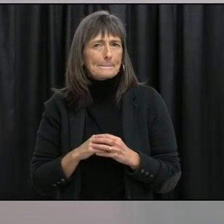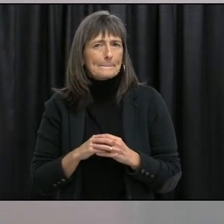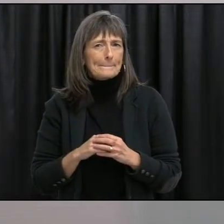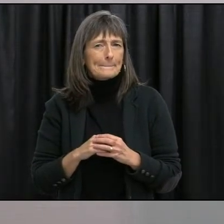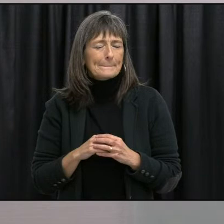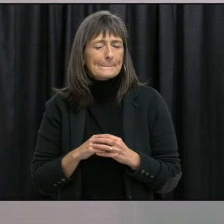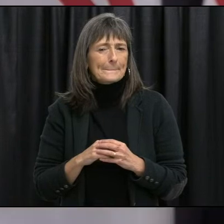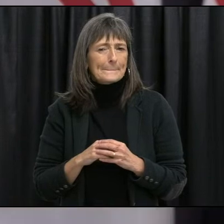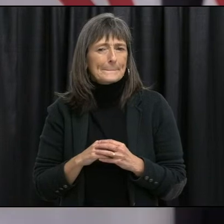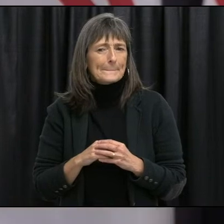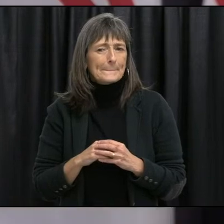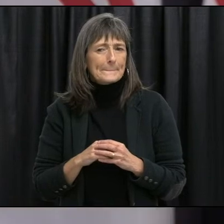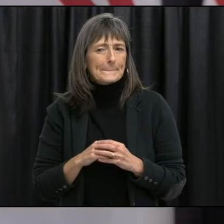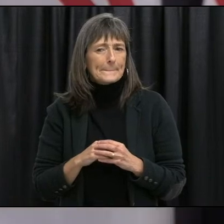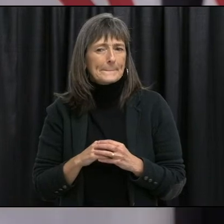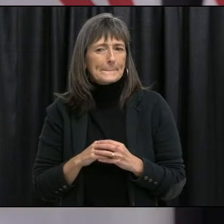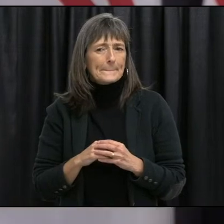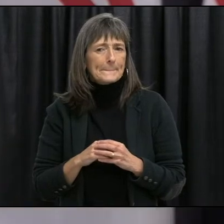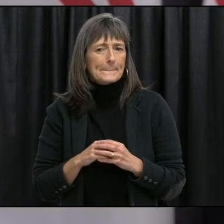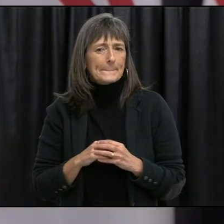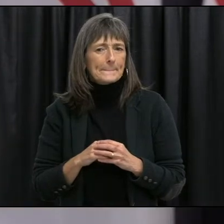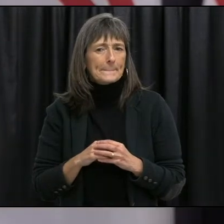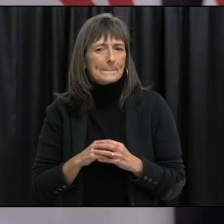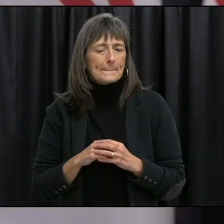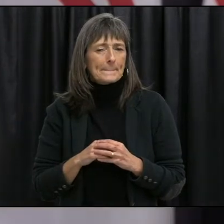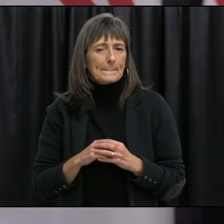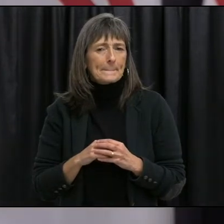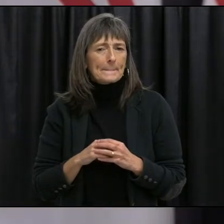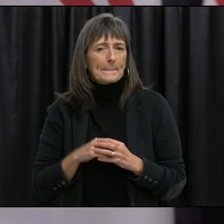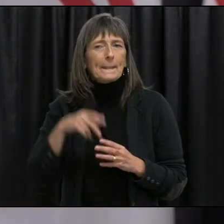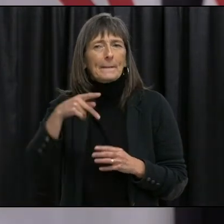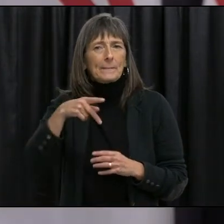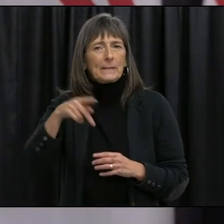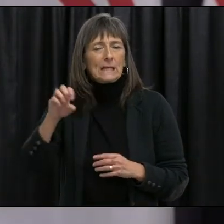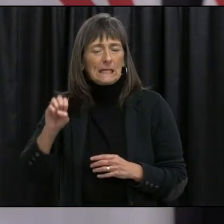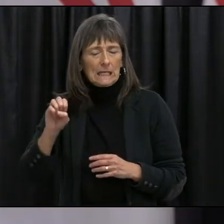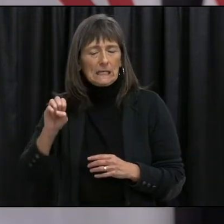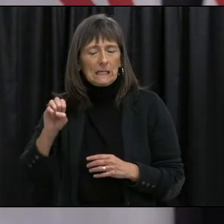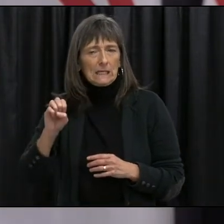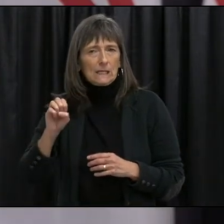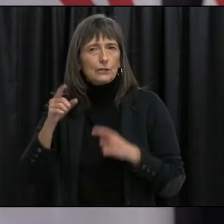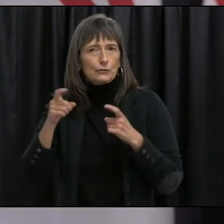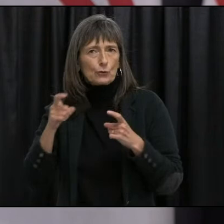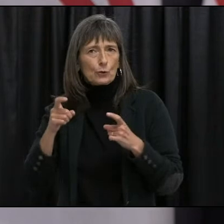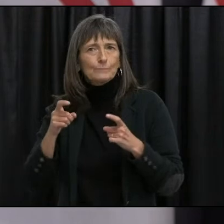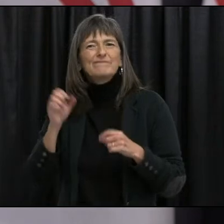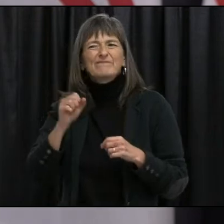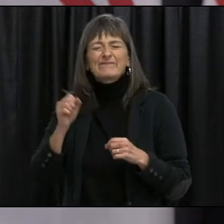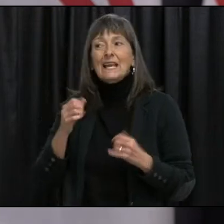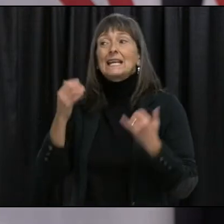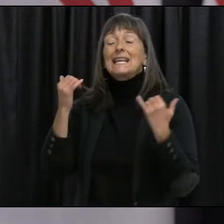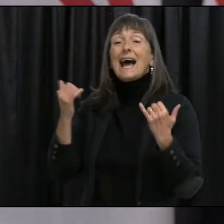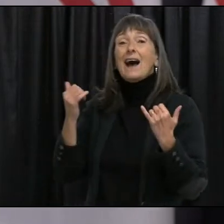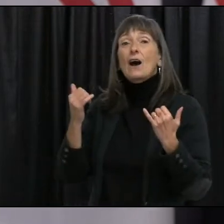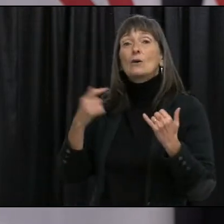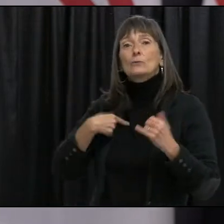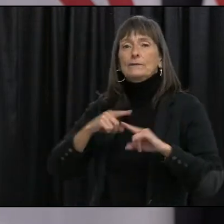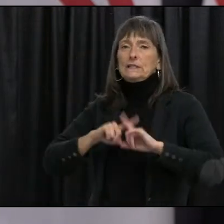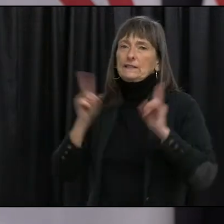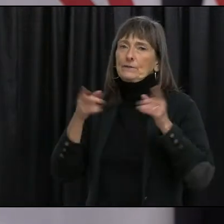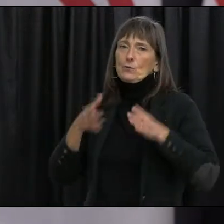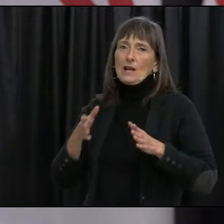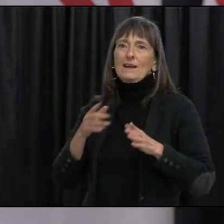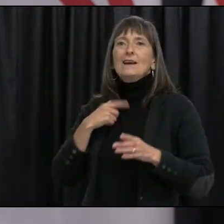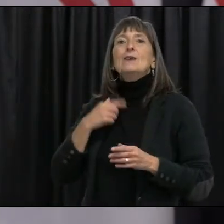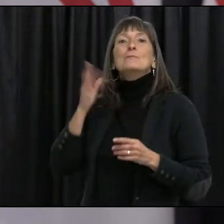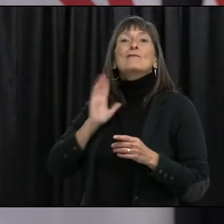we have a system now of inventory control. It's not a warehouse where you go and park the stuff and then come back 10